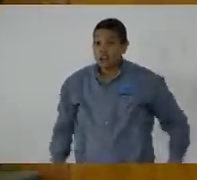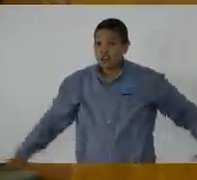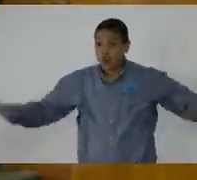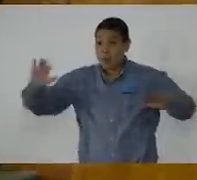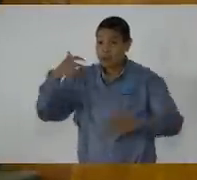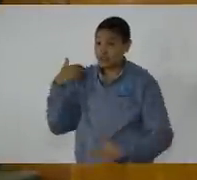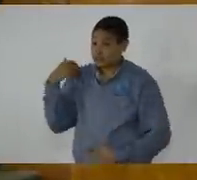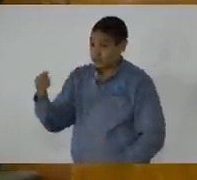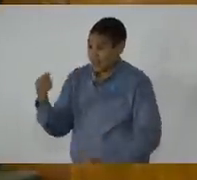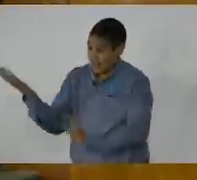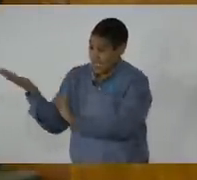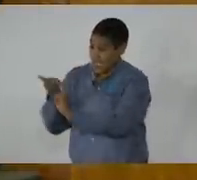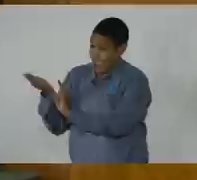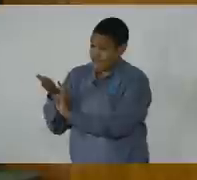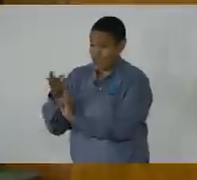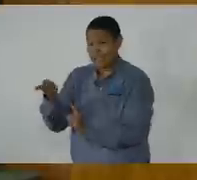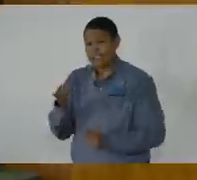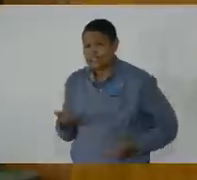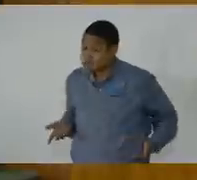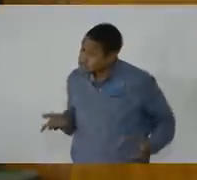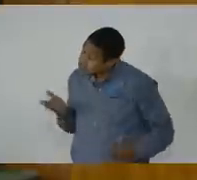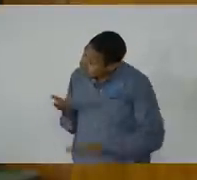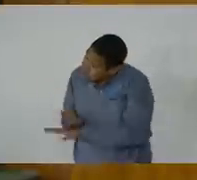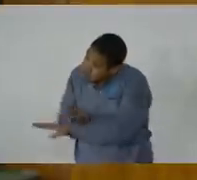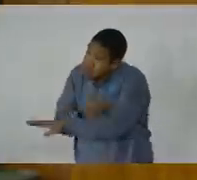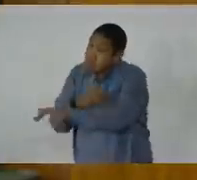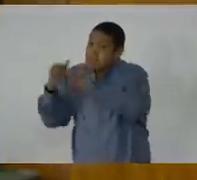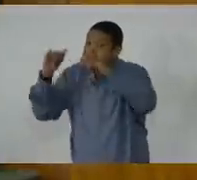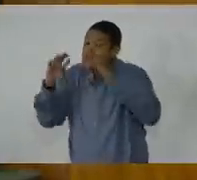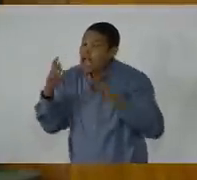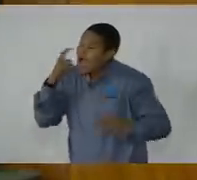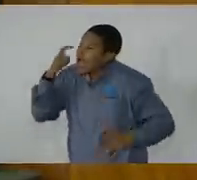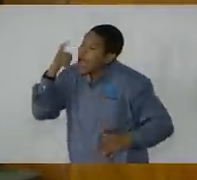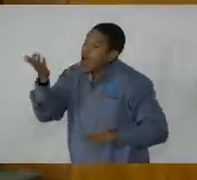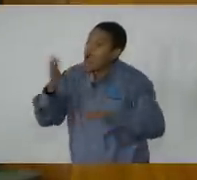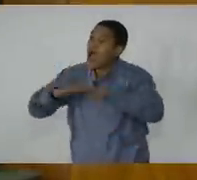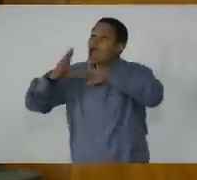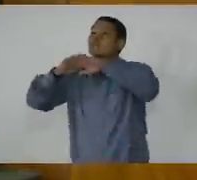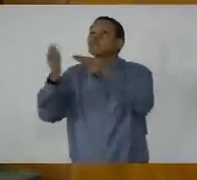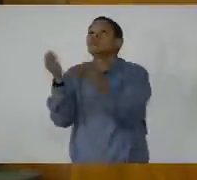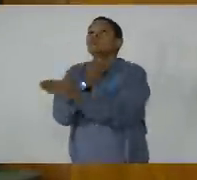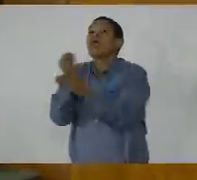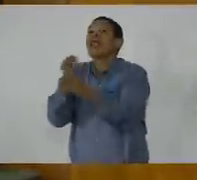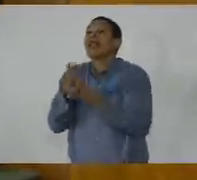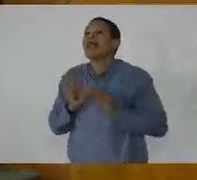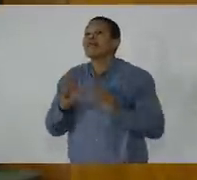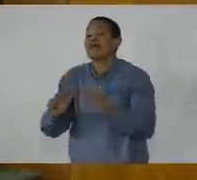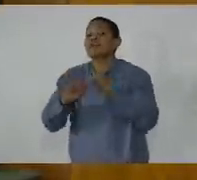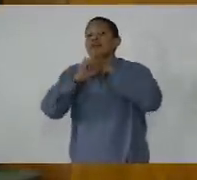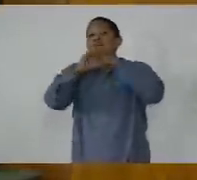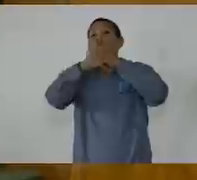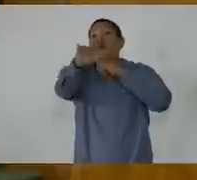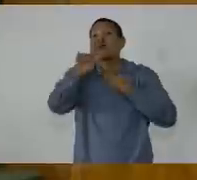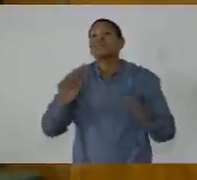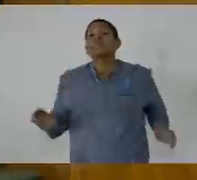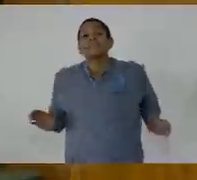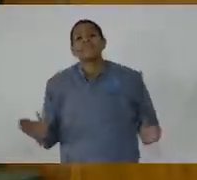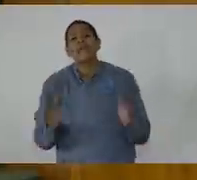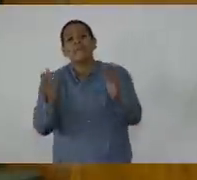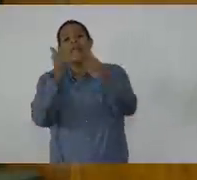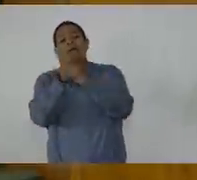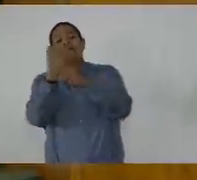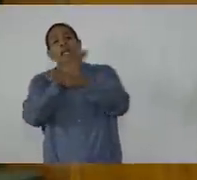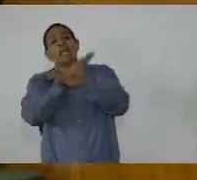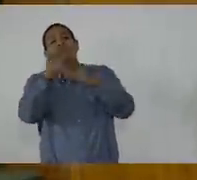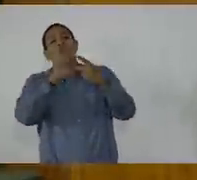strengthened advocacy, improved standards, increased trade and investment promotion, stimulated industries,